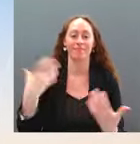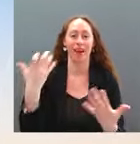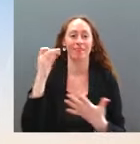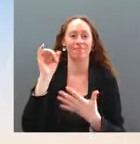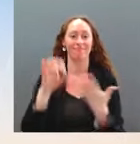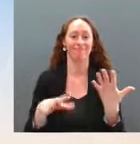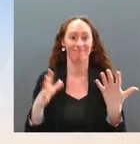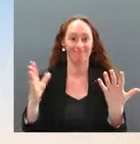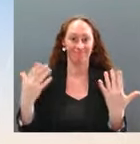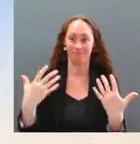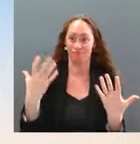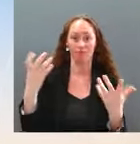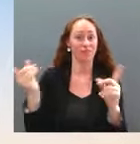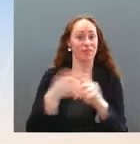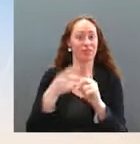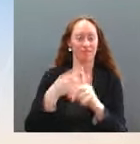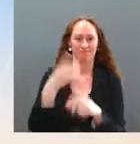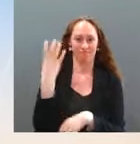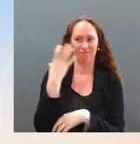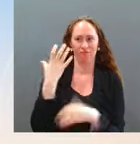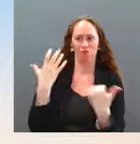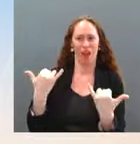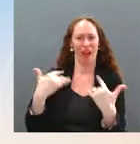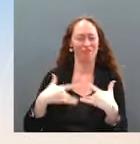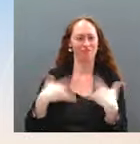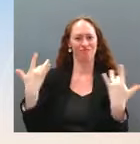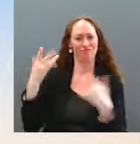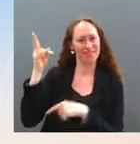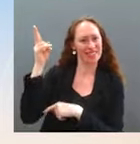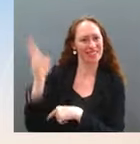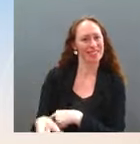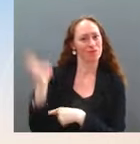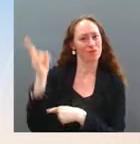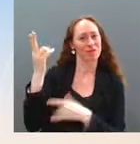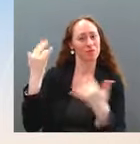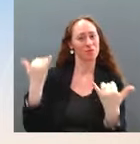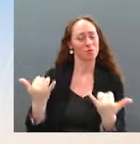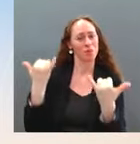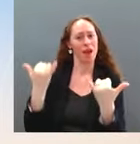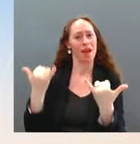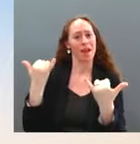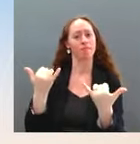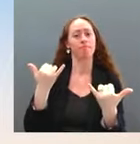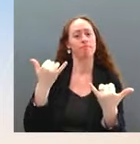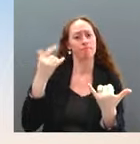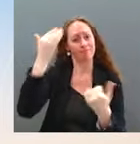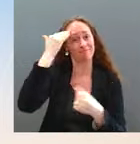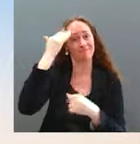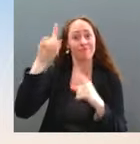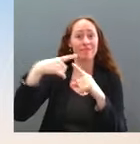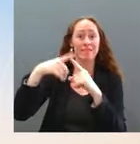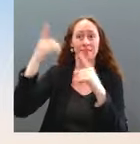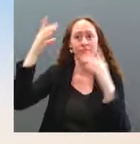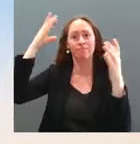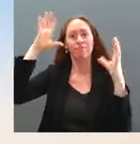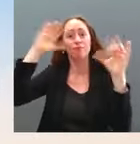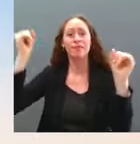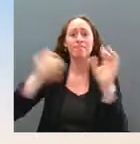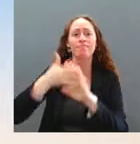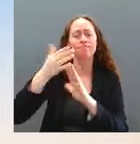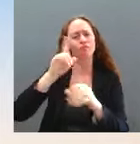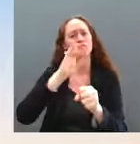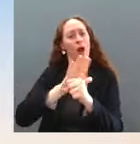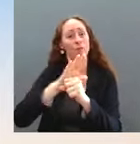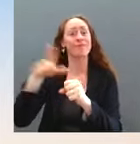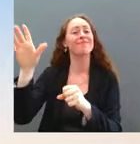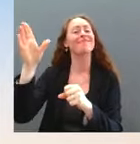and this is a fulfillment of a promise the President made to the country. His time on the Judiciary Committee was defining for him and gave him historically